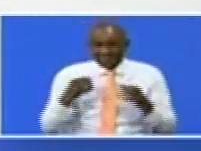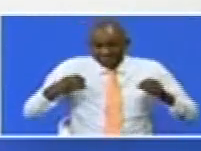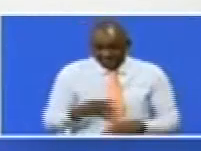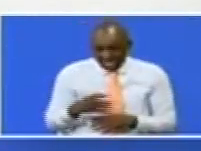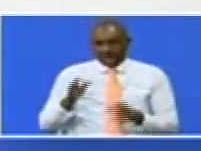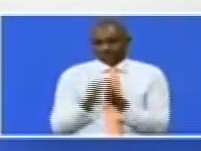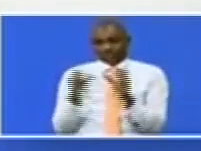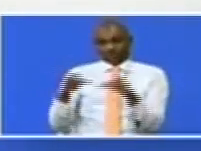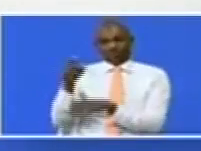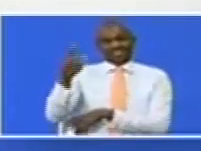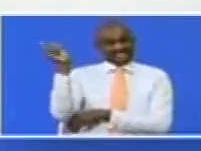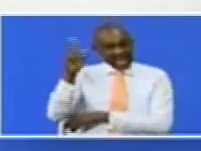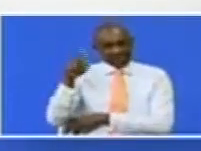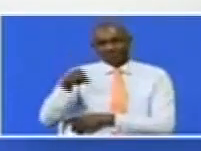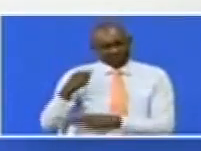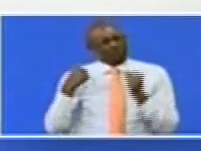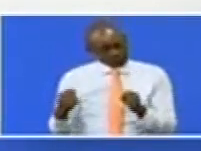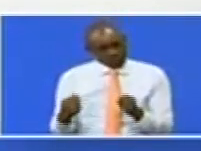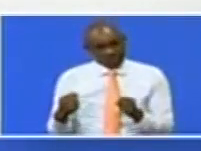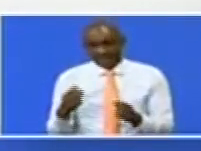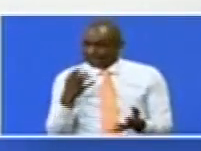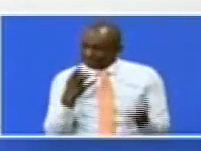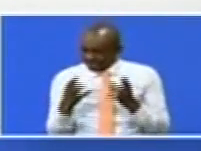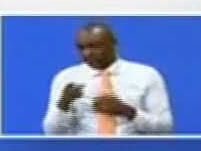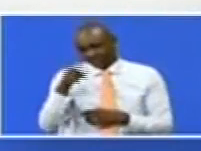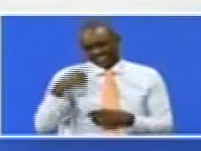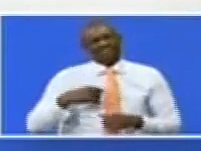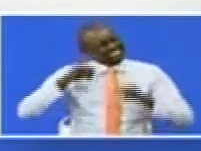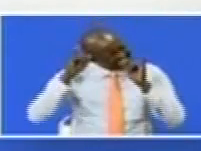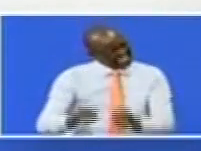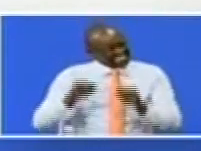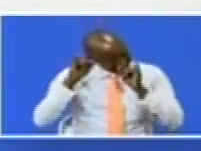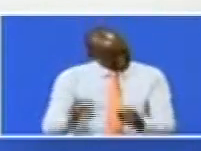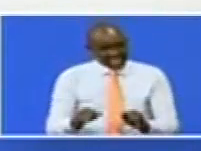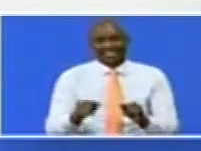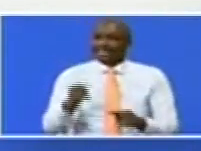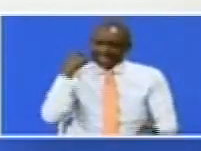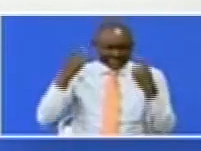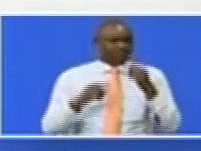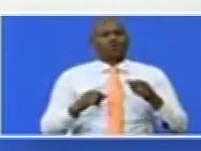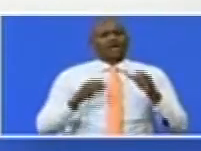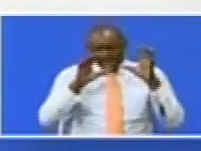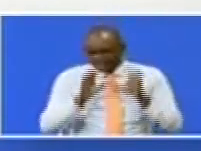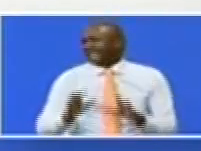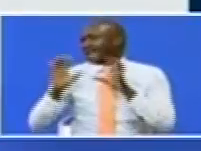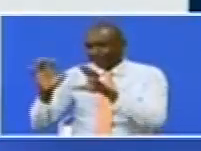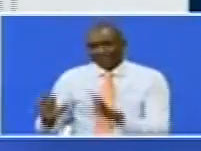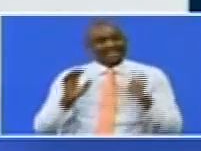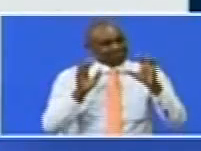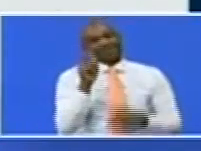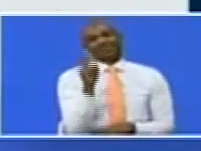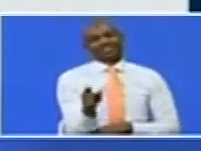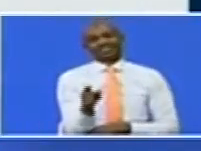KANU resurgence, a tide that forced him to camp in Kericho County for days, campaigning for Cheruiyot. In